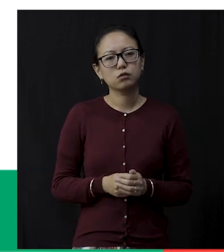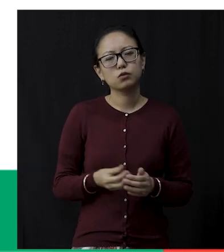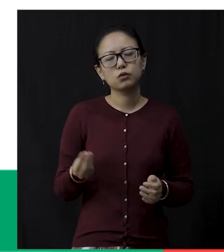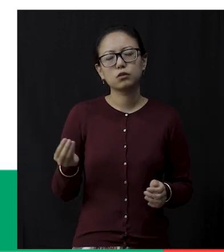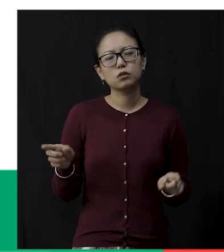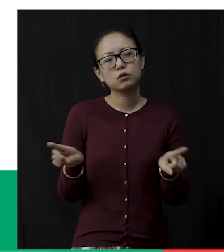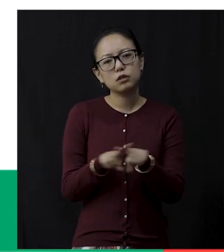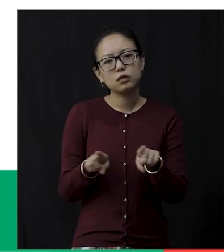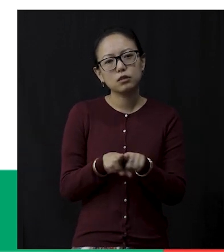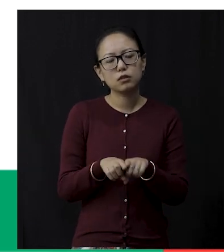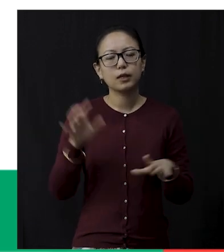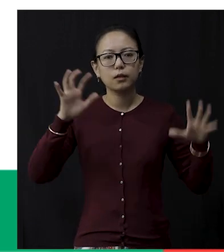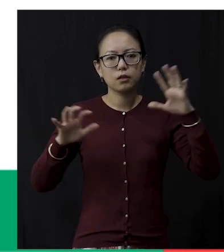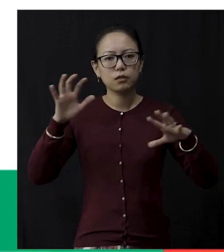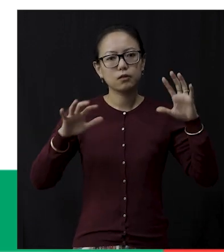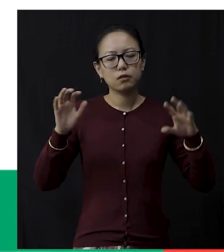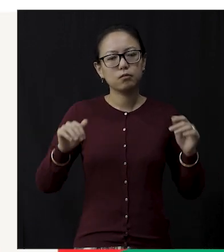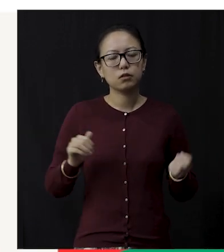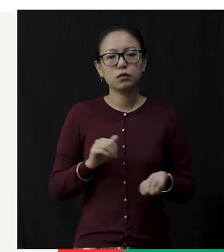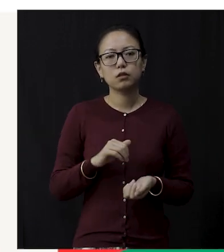one place to another.